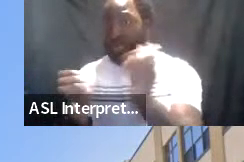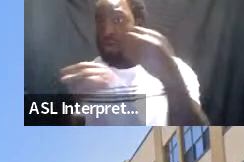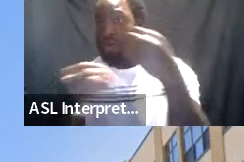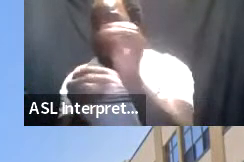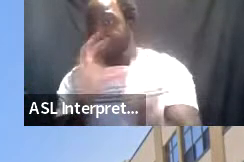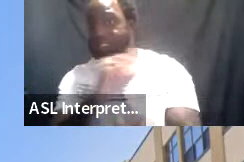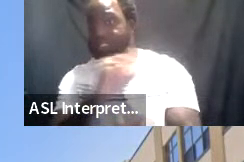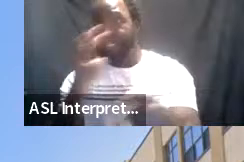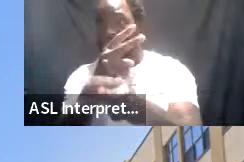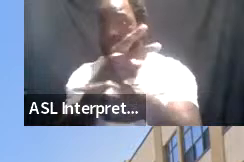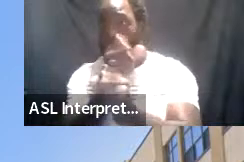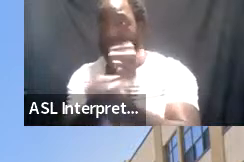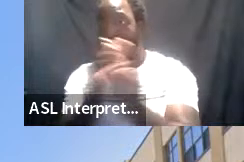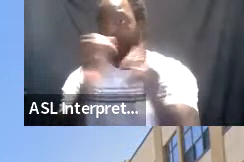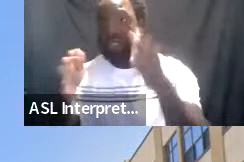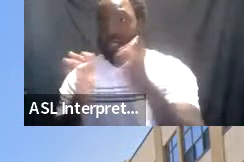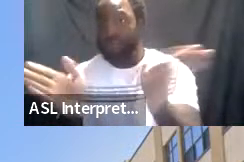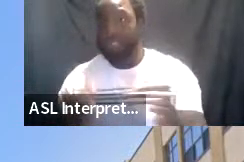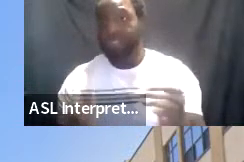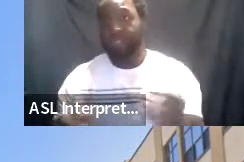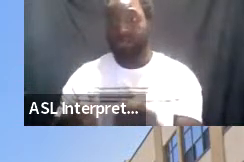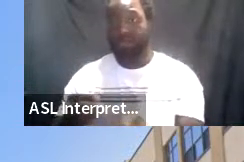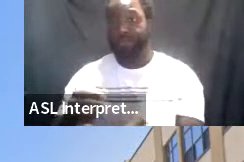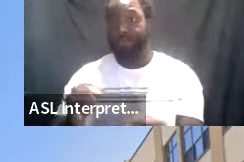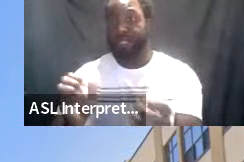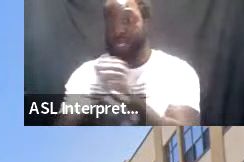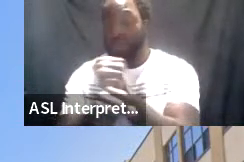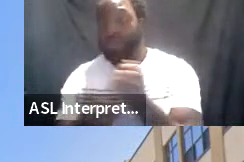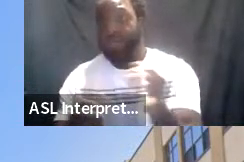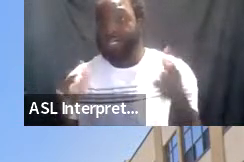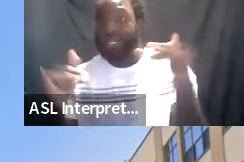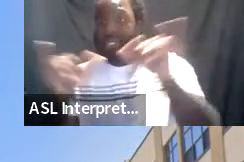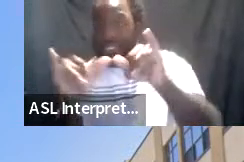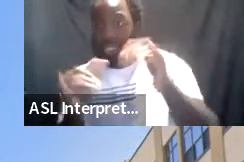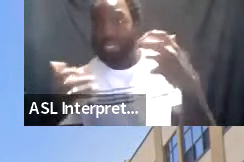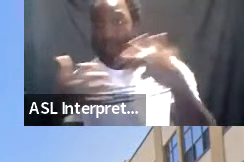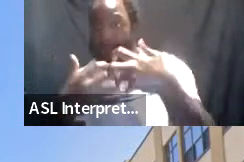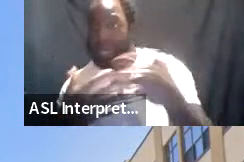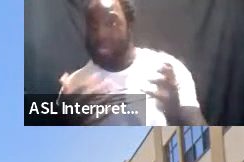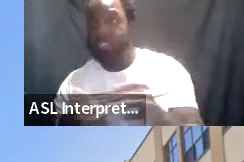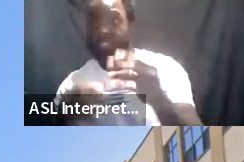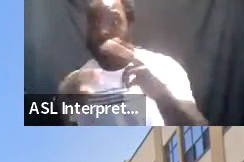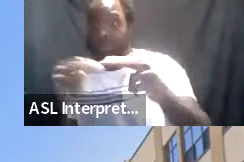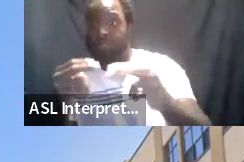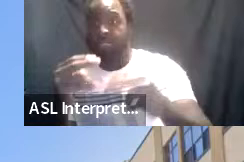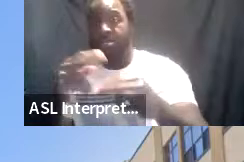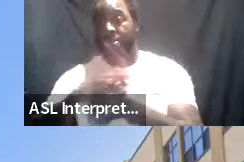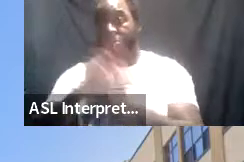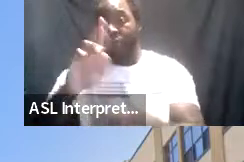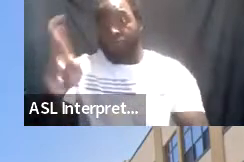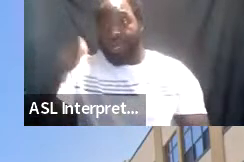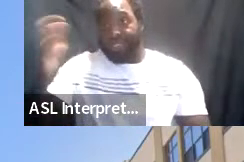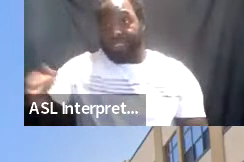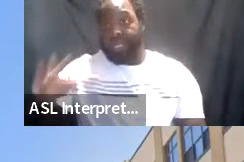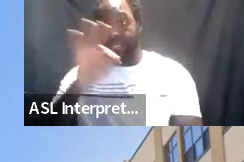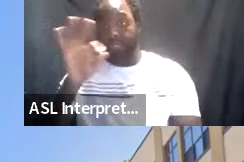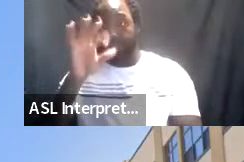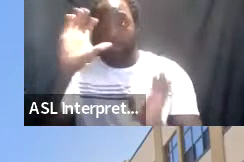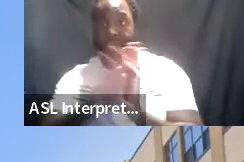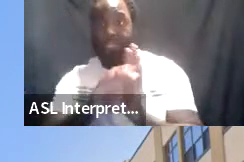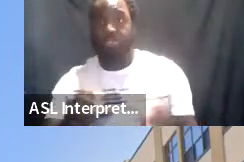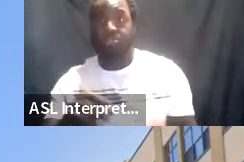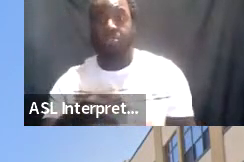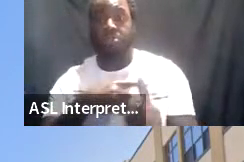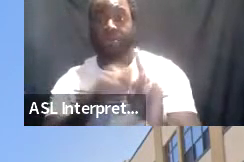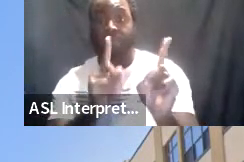Ideally, they would then create a sort of size that matches the building on the right-hand side of the photo. But